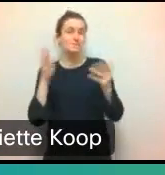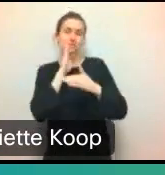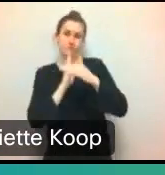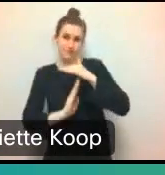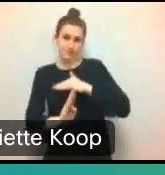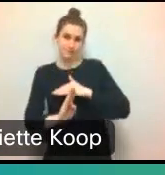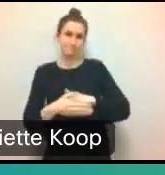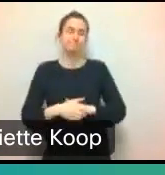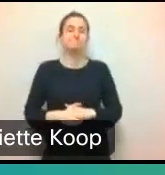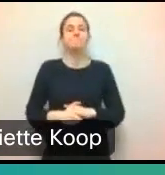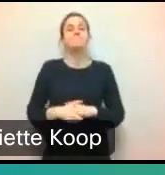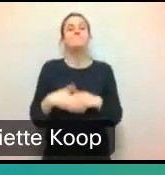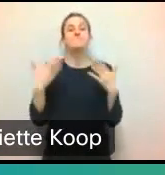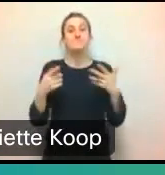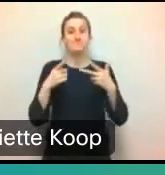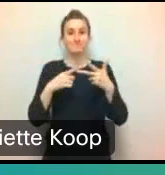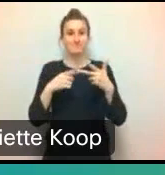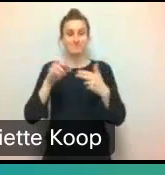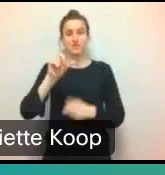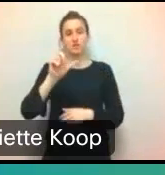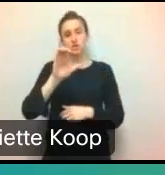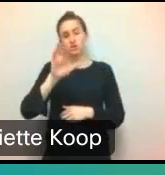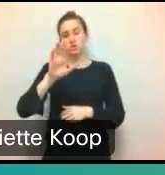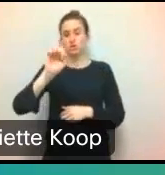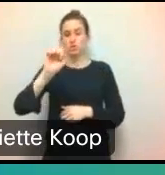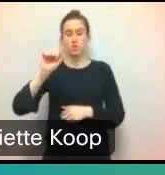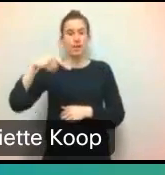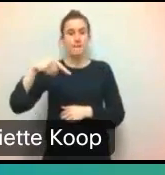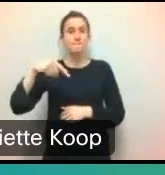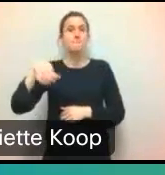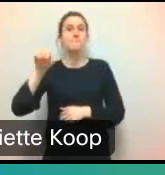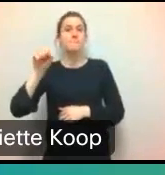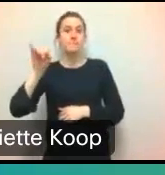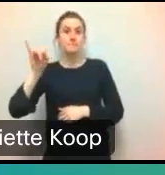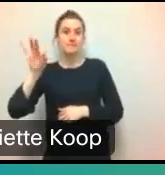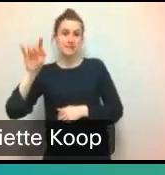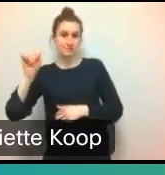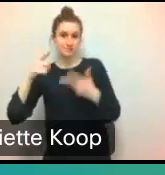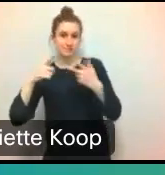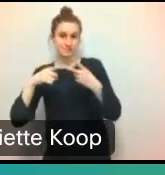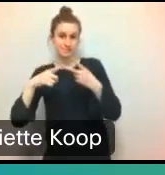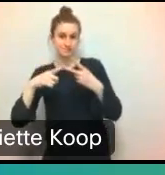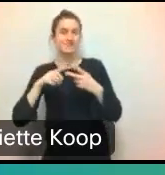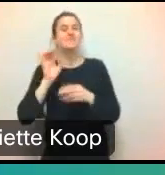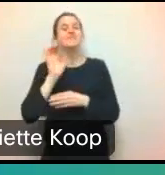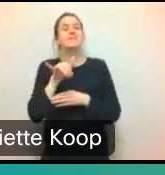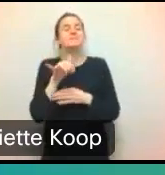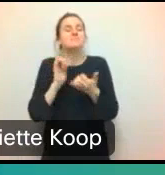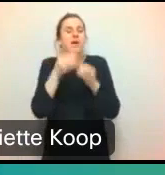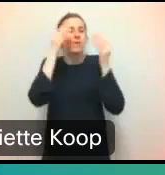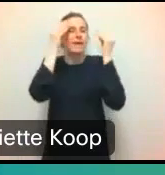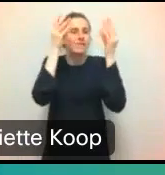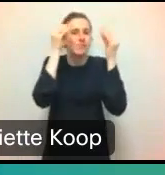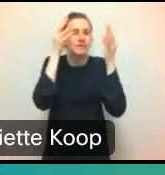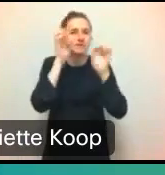Which brings us to CRAP and SIFT. And again, they're the ways to frame information evaluation. So there